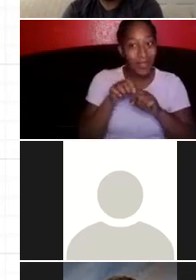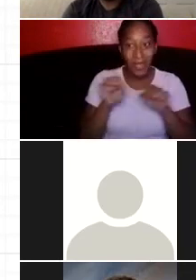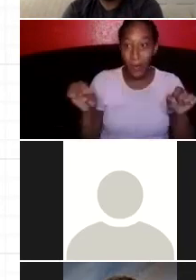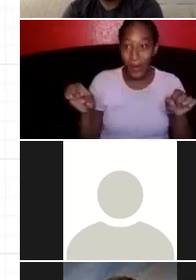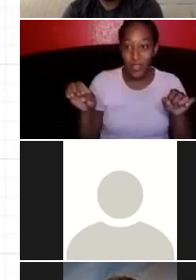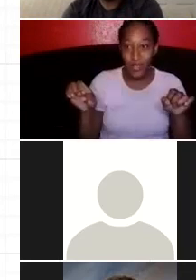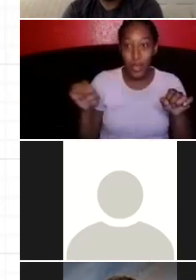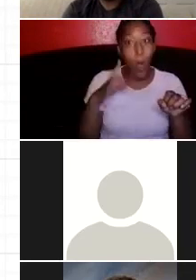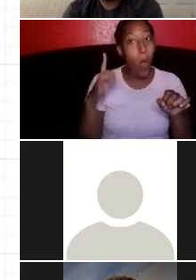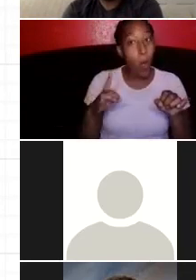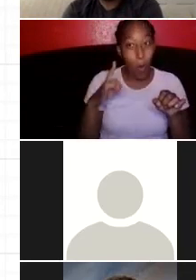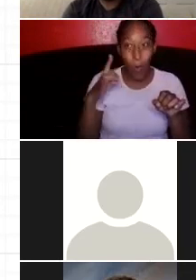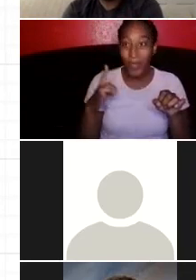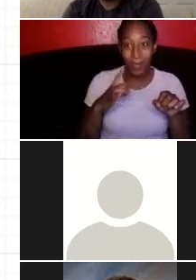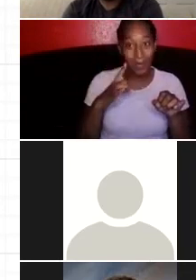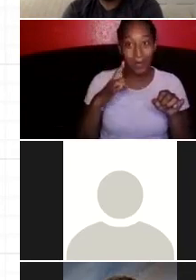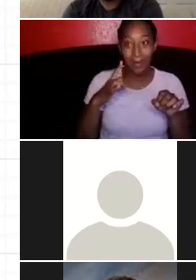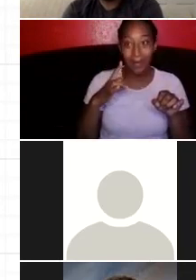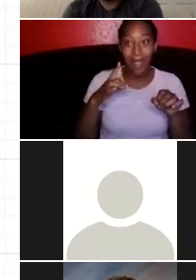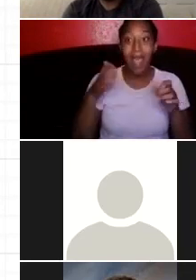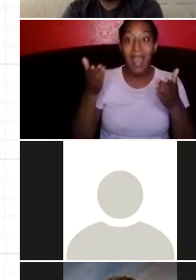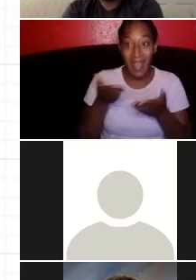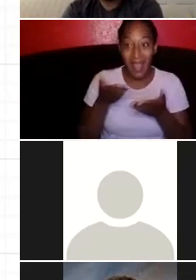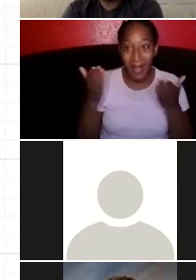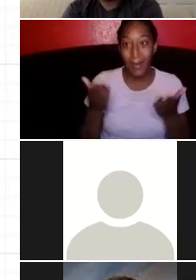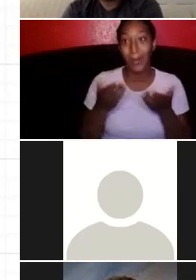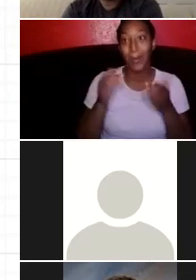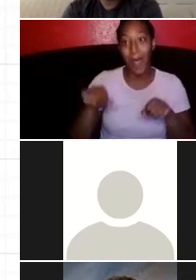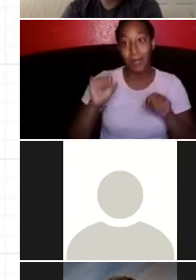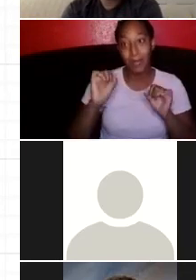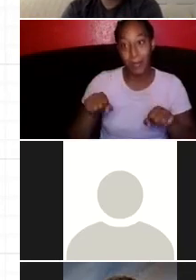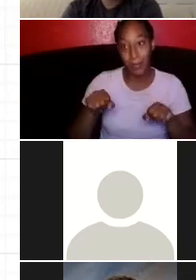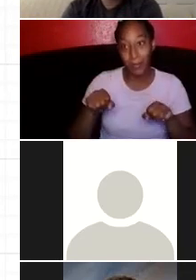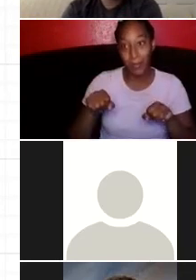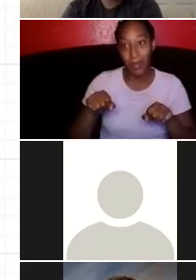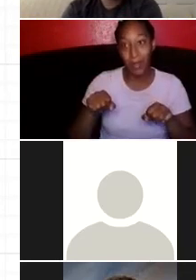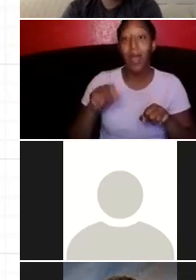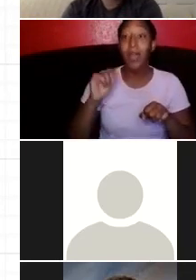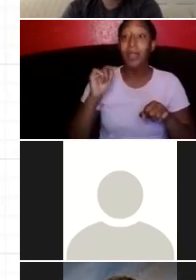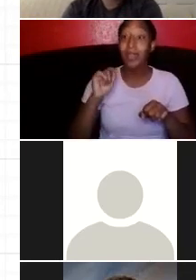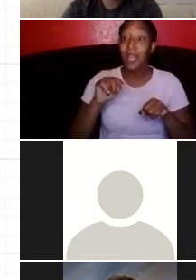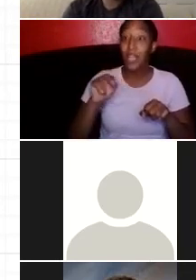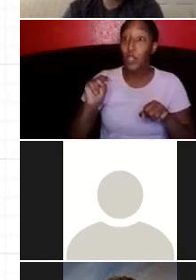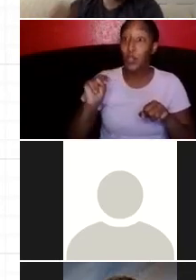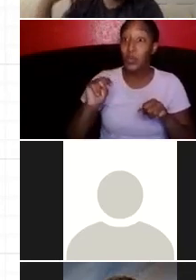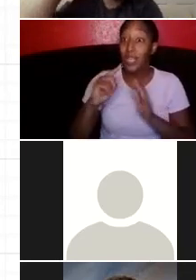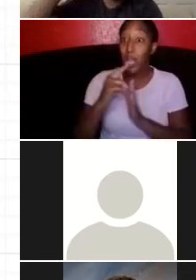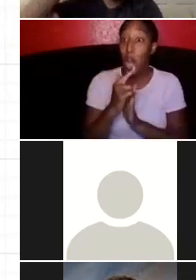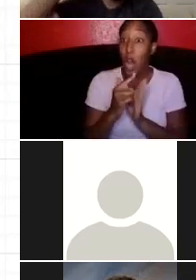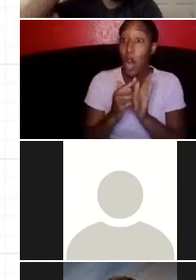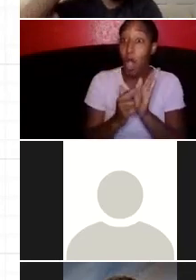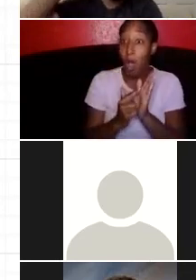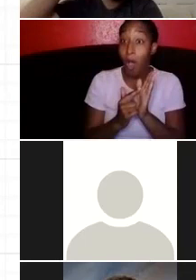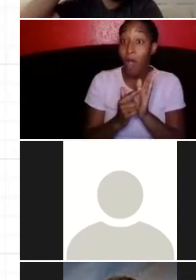So the beauty of Newton's universal law of gravitation is it allows me to find the force of attraction between any